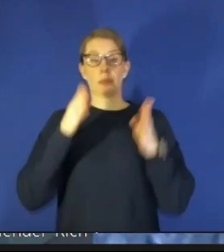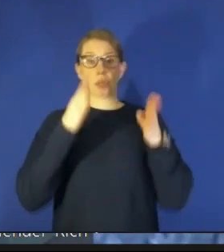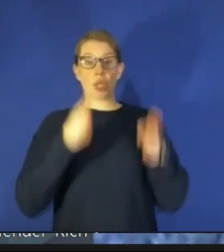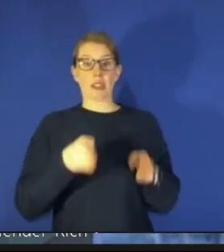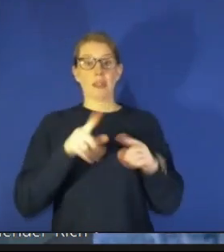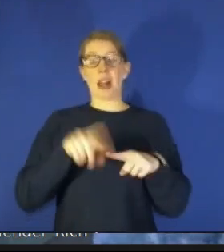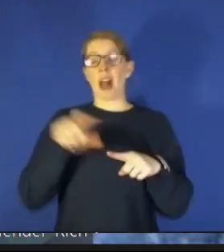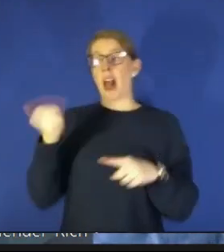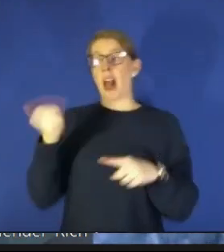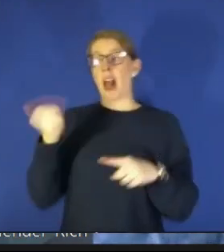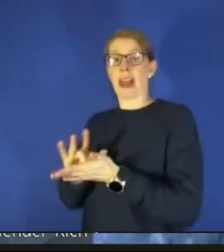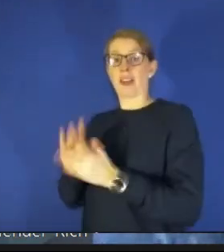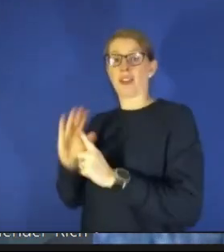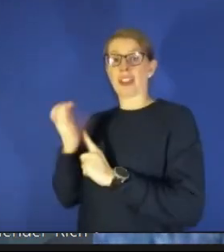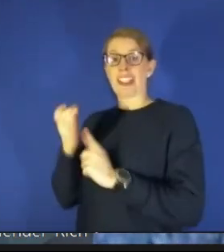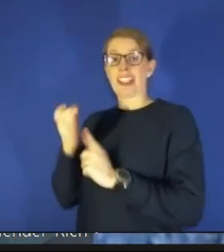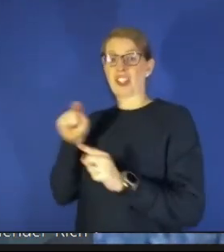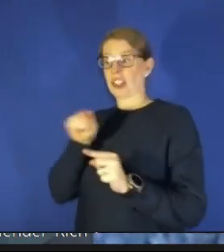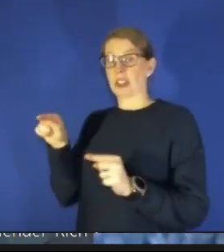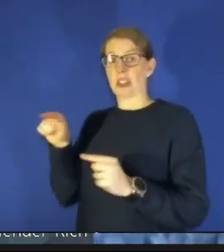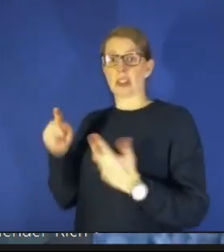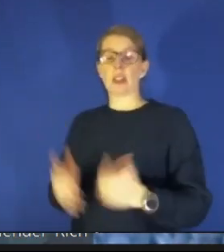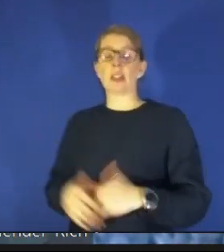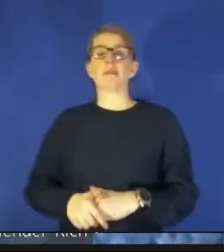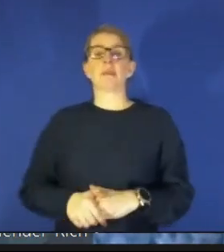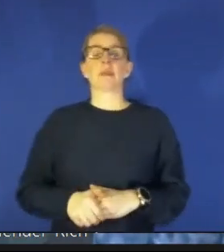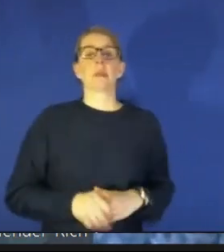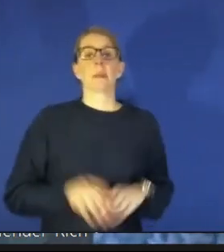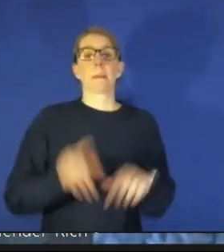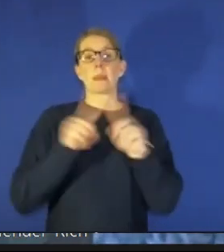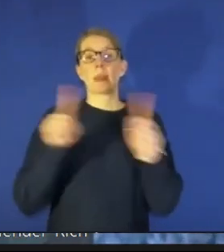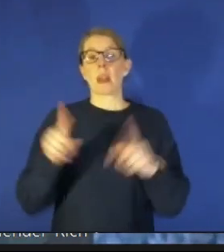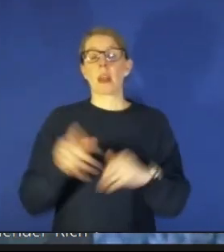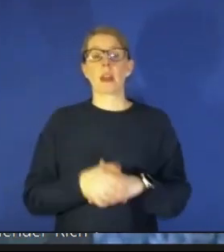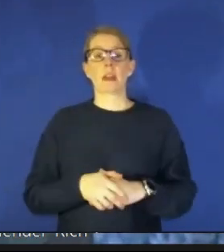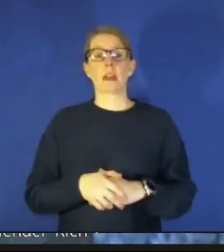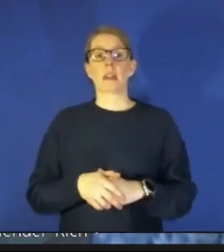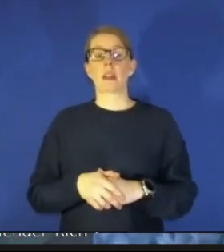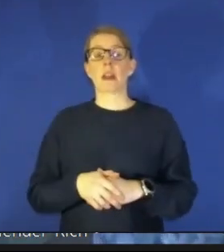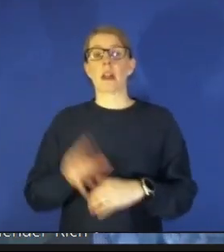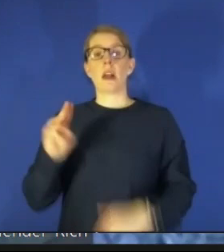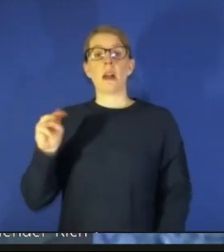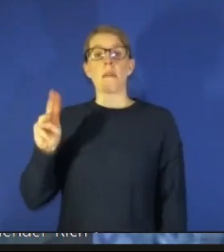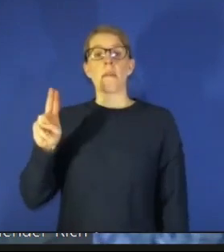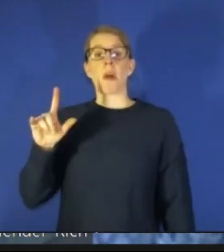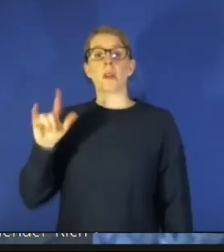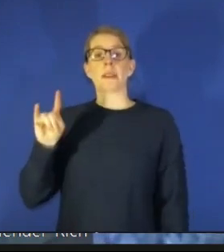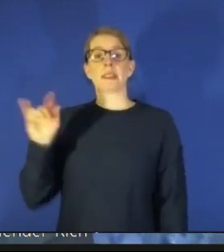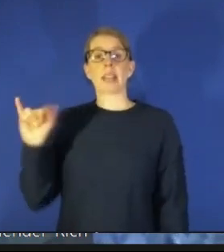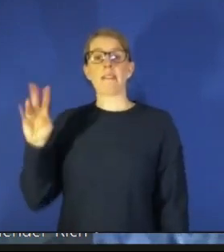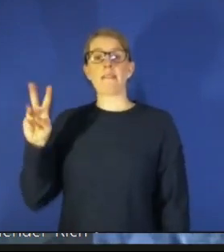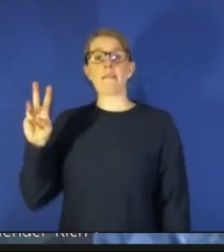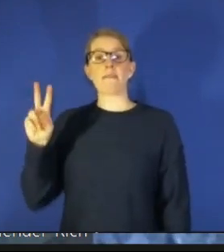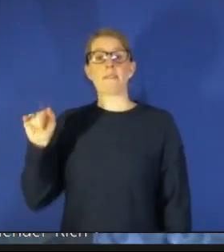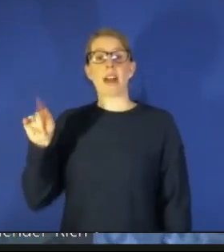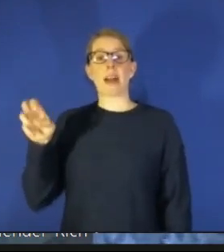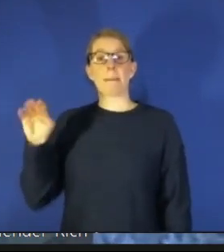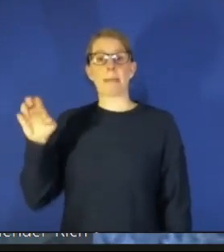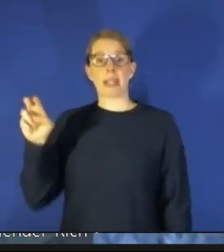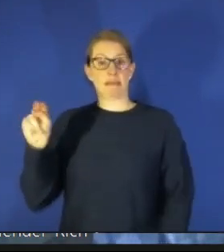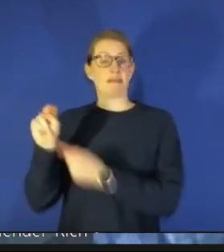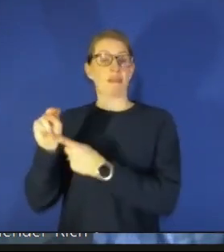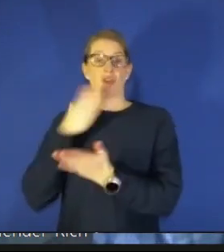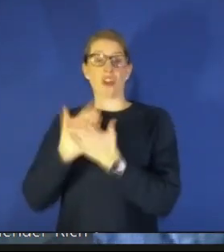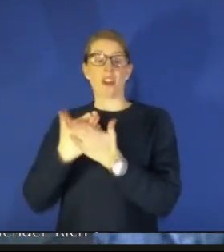other medical conditions. But certainly, a multivitamin is always good, one that focuses in on things that older adults need.